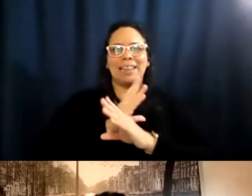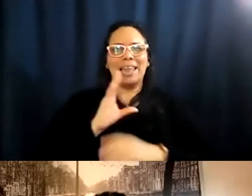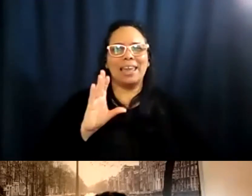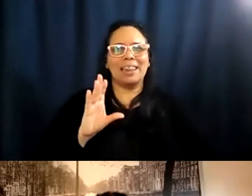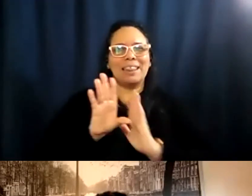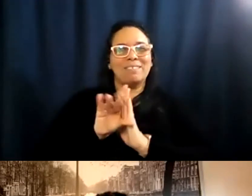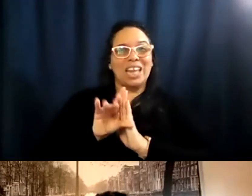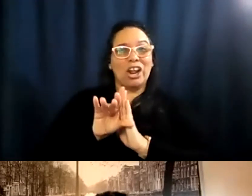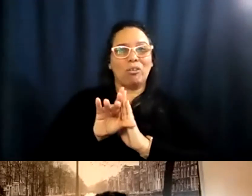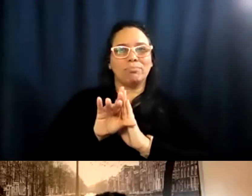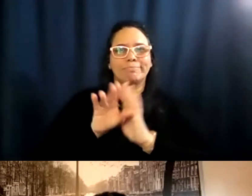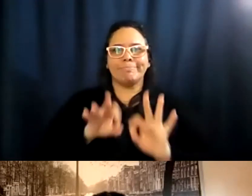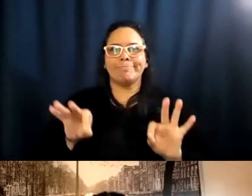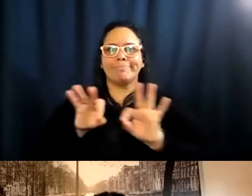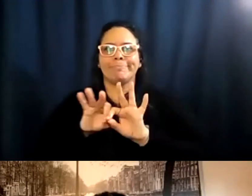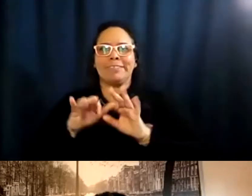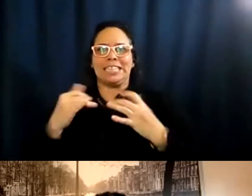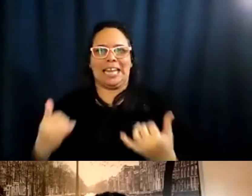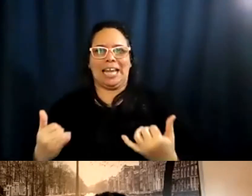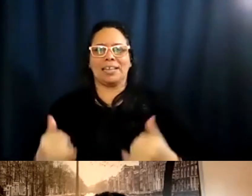relevant today.